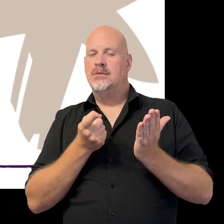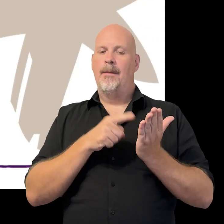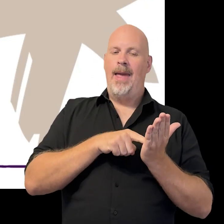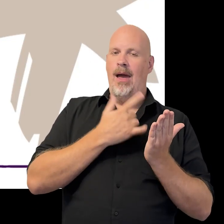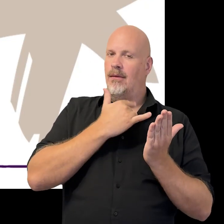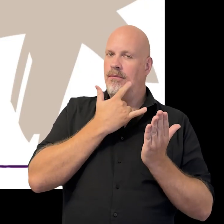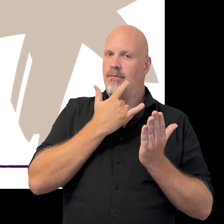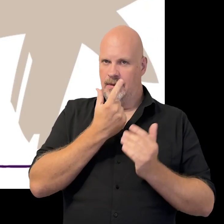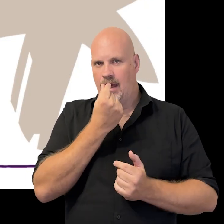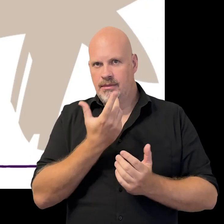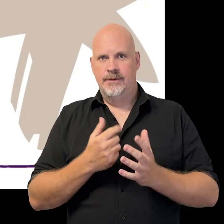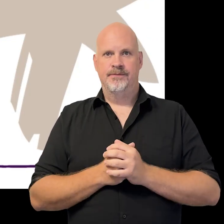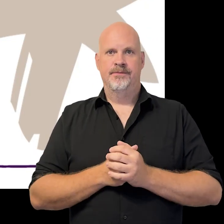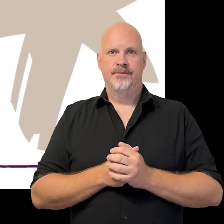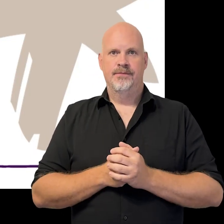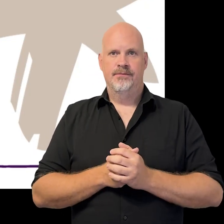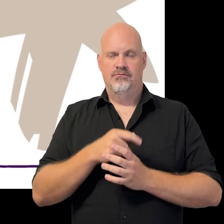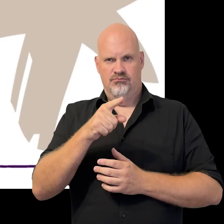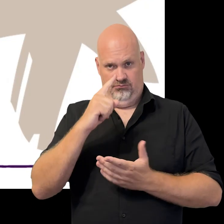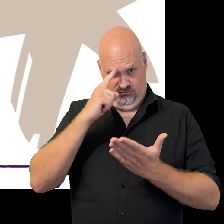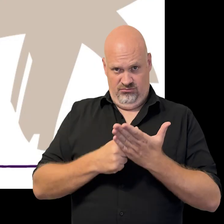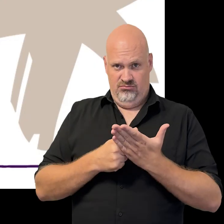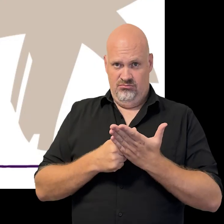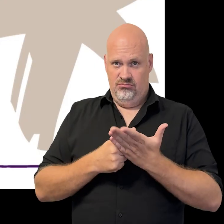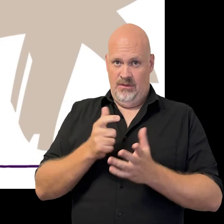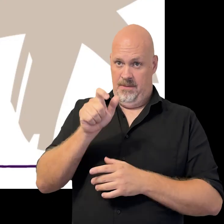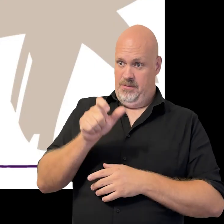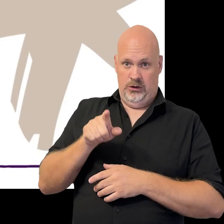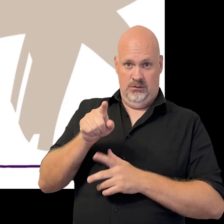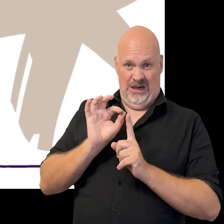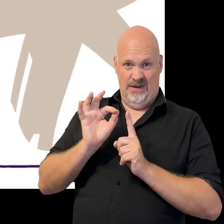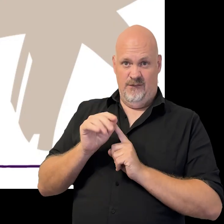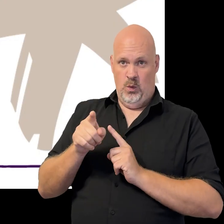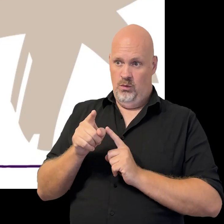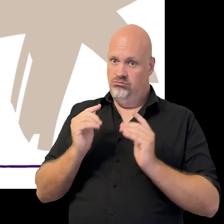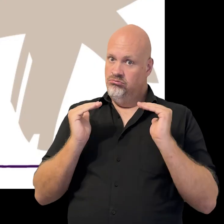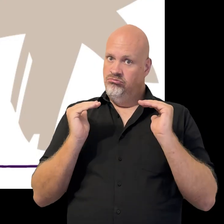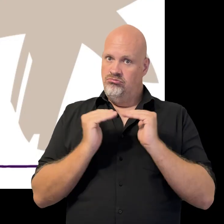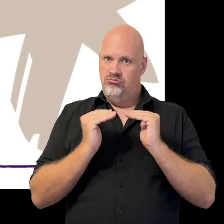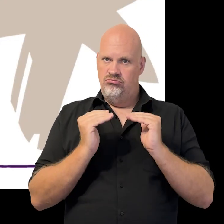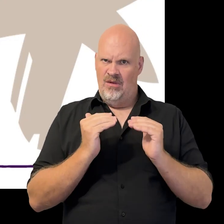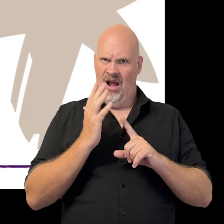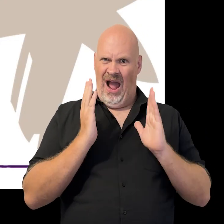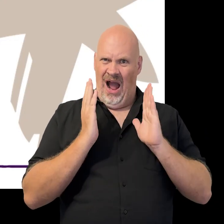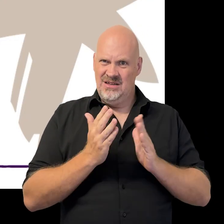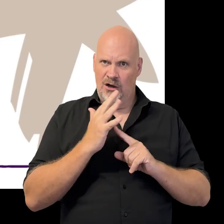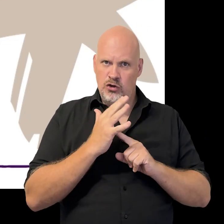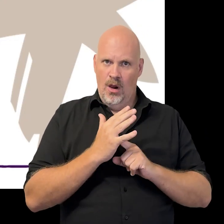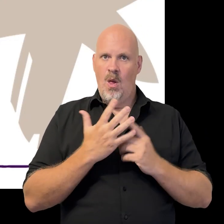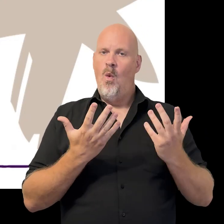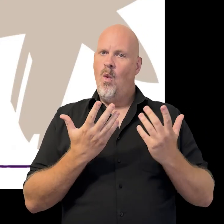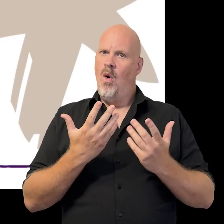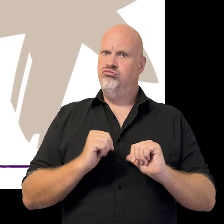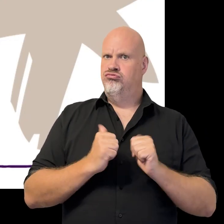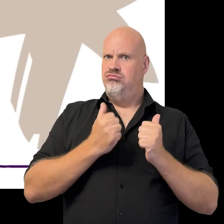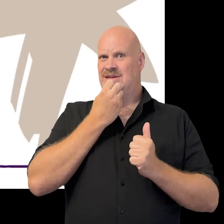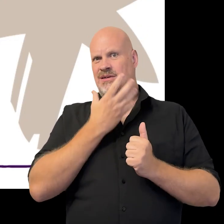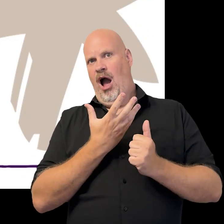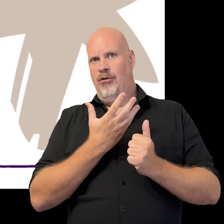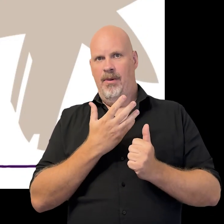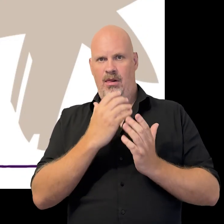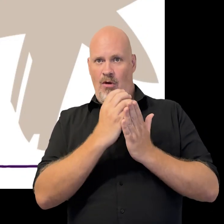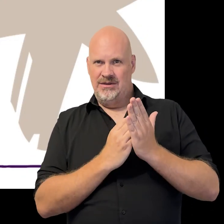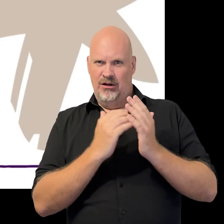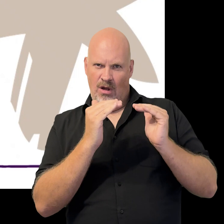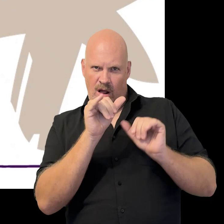then, within the terms of reference, think about and just mention within there where the research is going to take